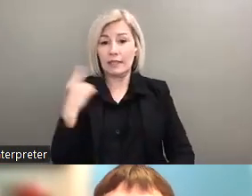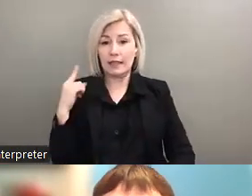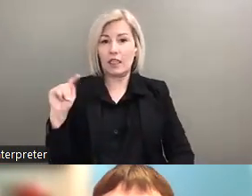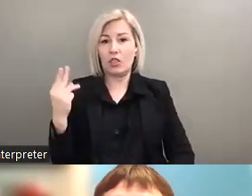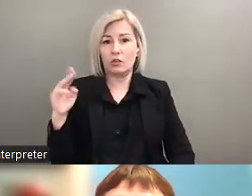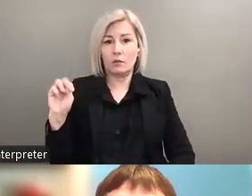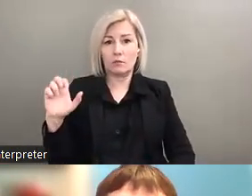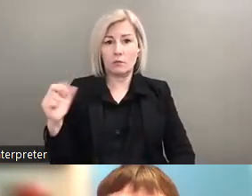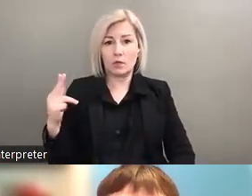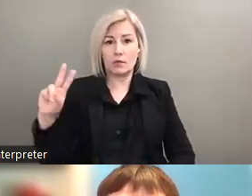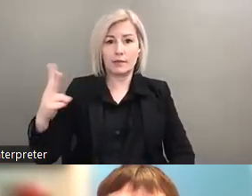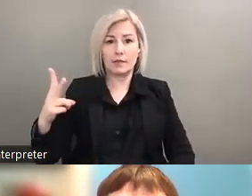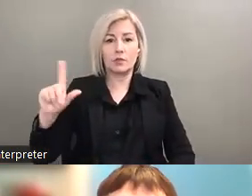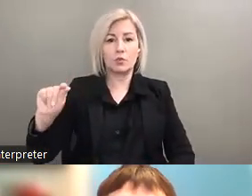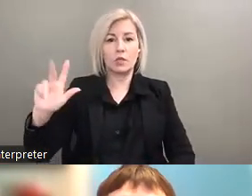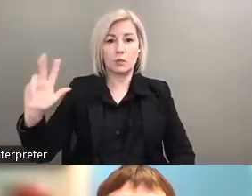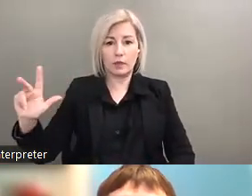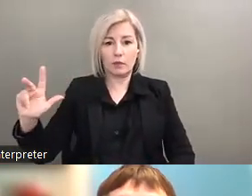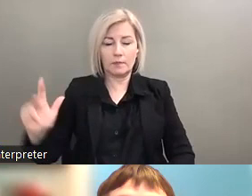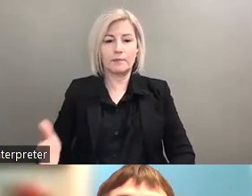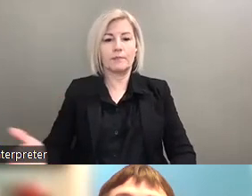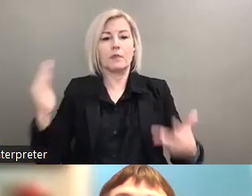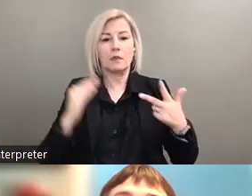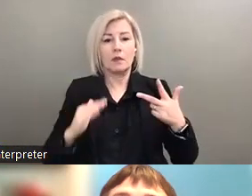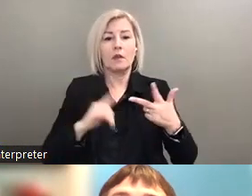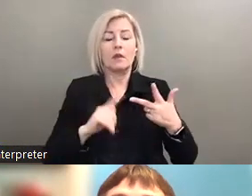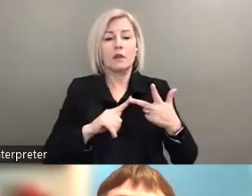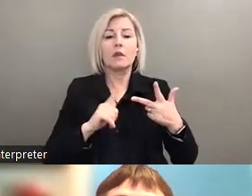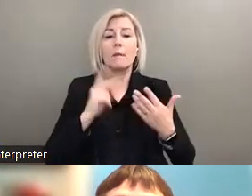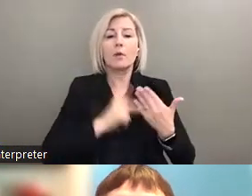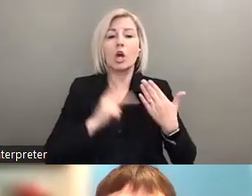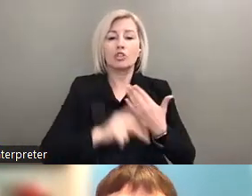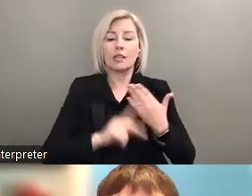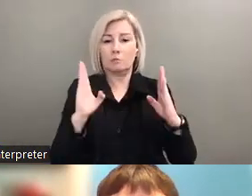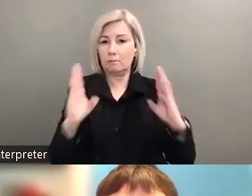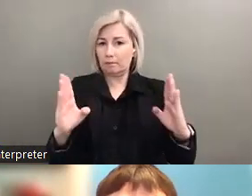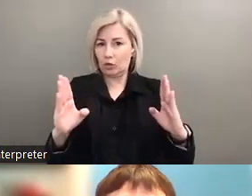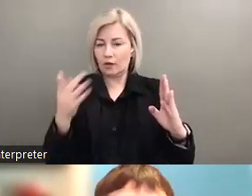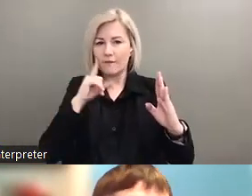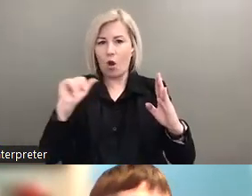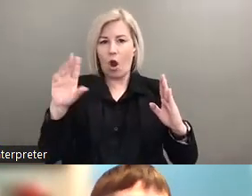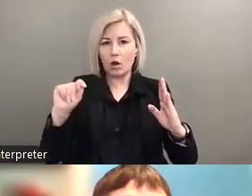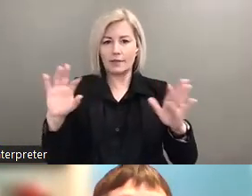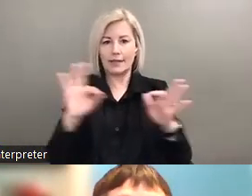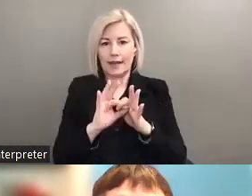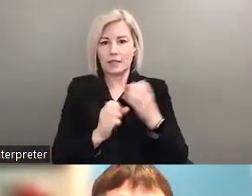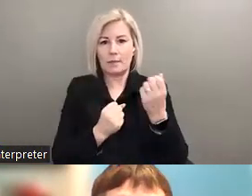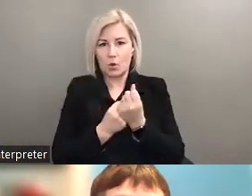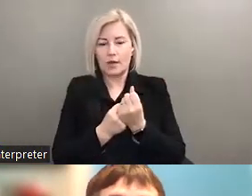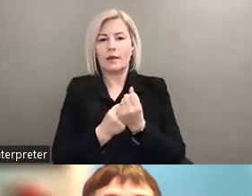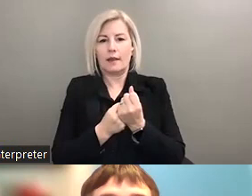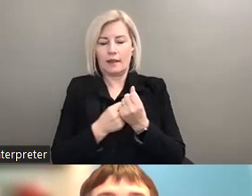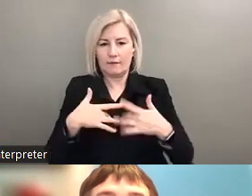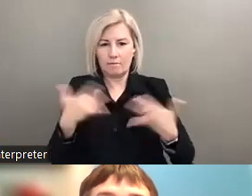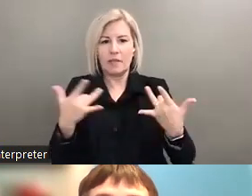March 2nd, 2023. And the project period for ArtsCONNECT supported engagement is July